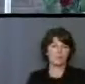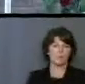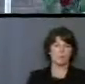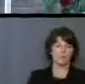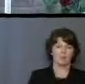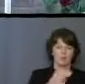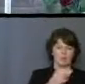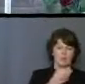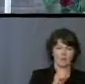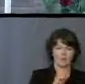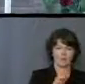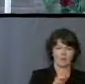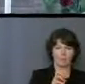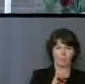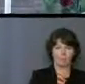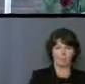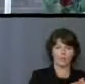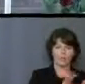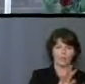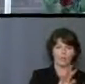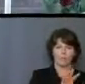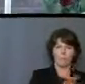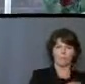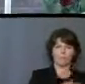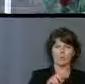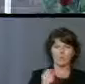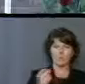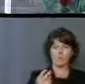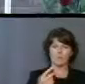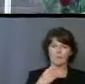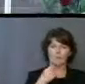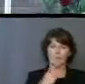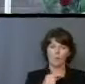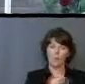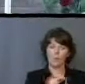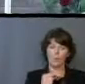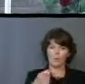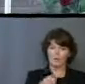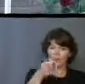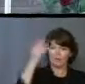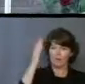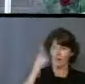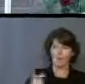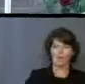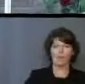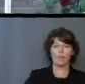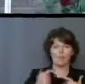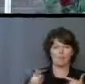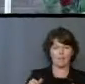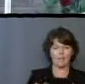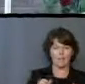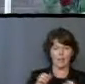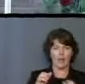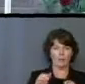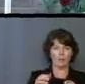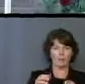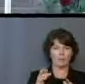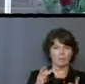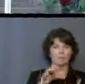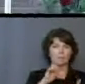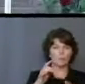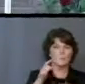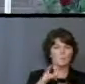4, verse 12, For the Word of God is living and active, sharper than any double-edged sword.